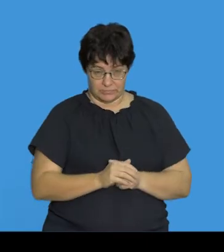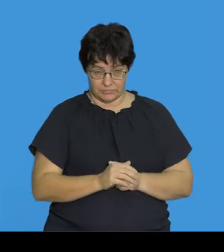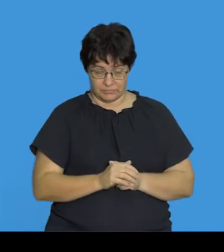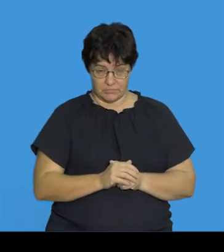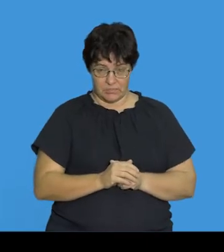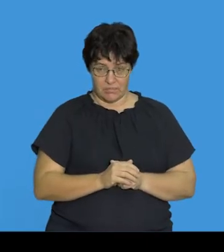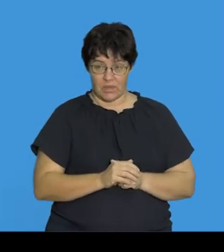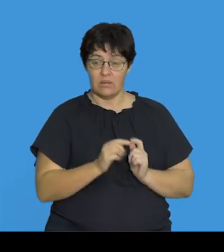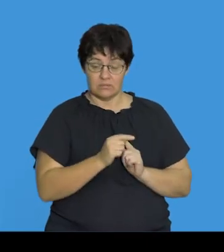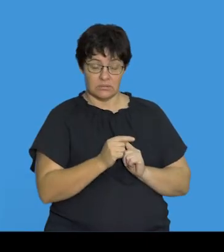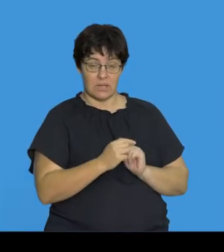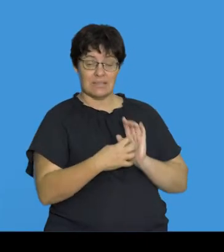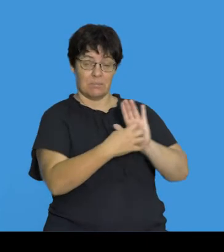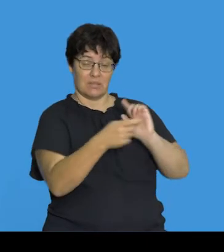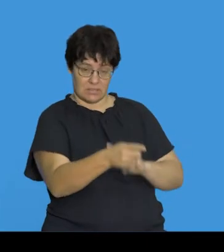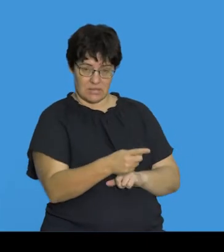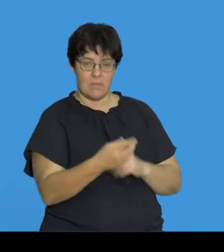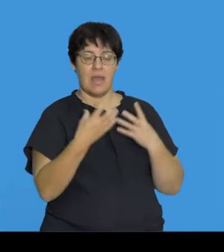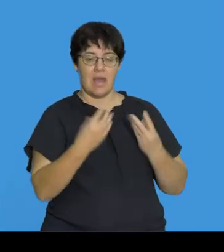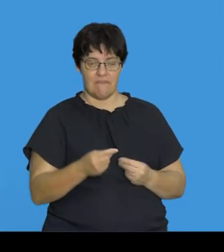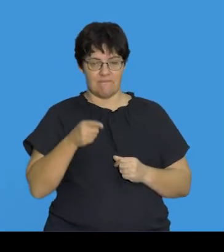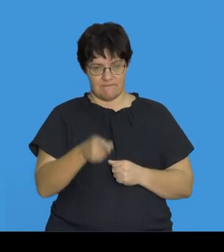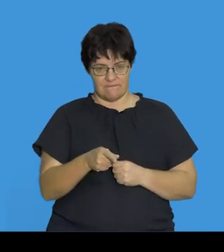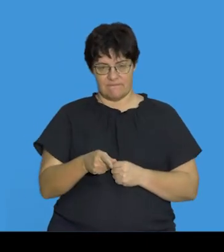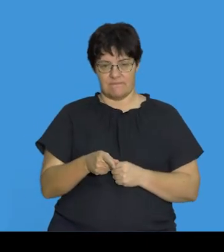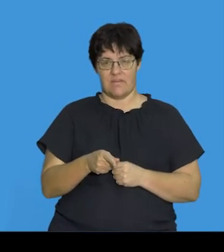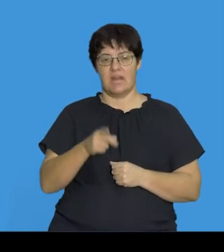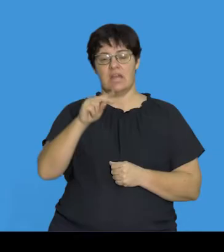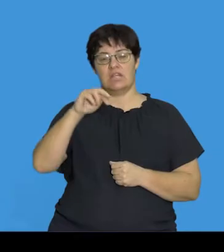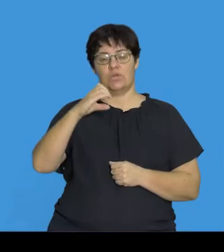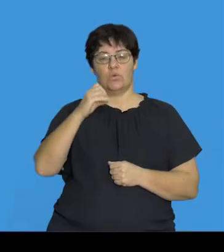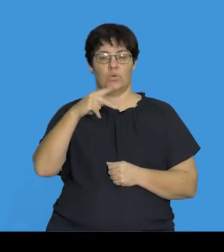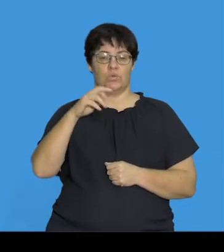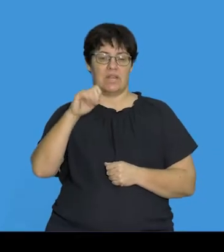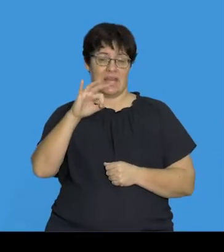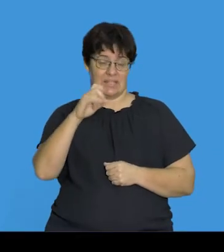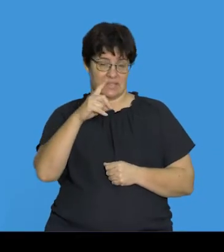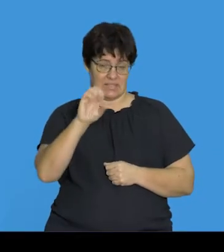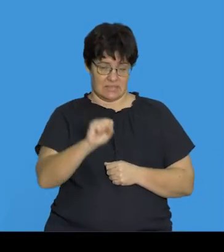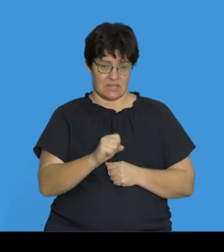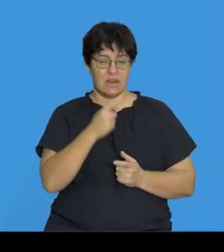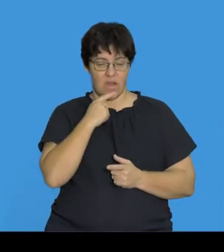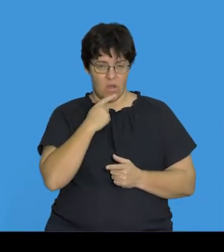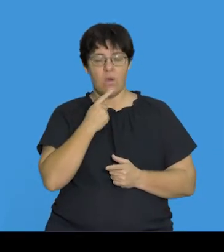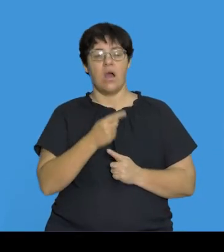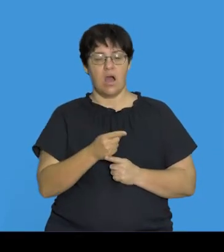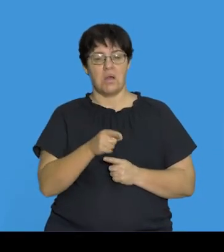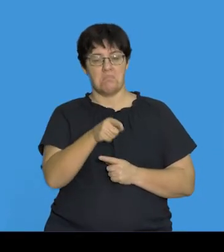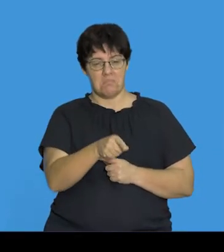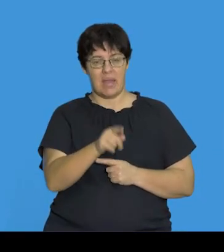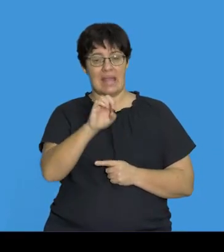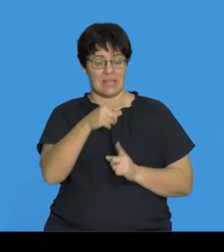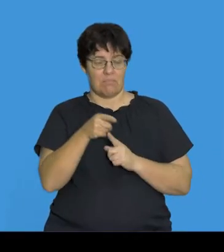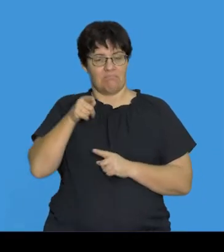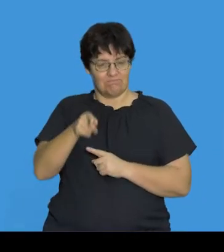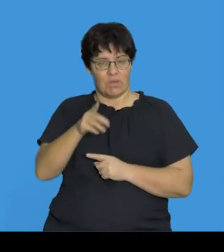This specific template has a sequence of nucleotides that now code for an enzyme or for